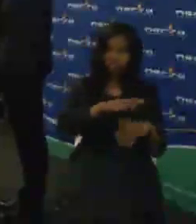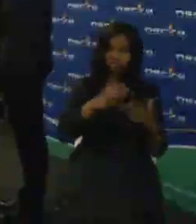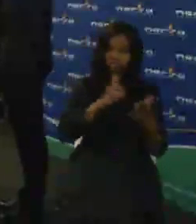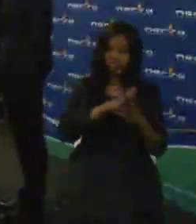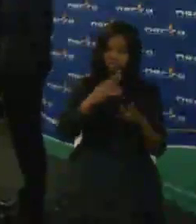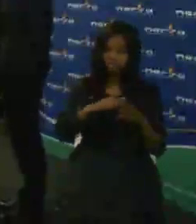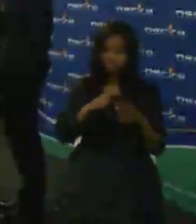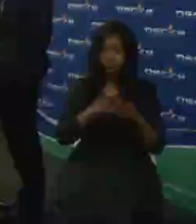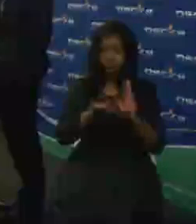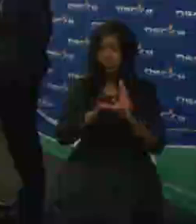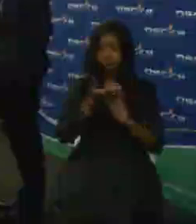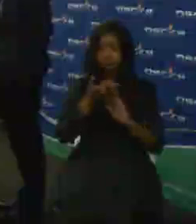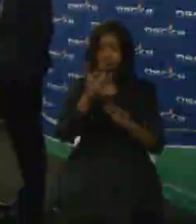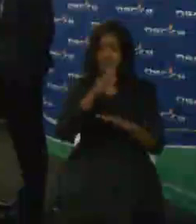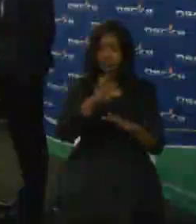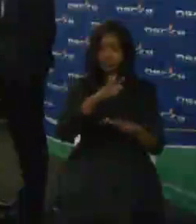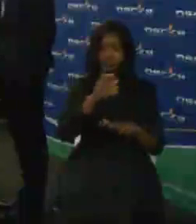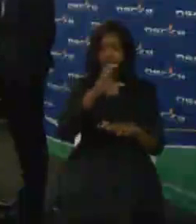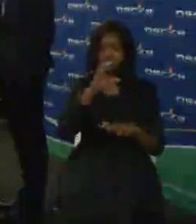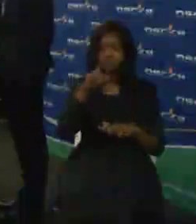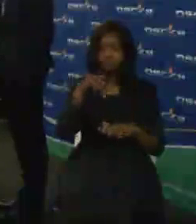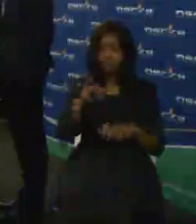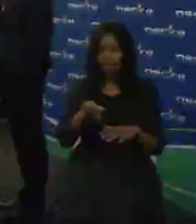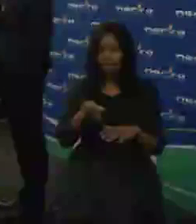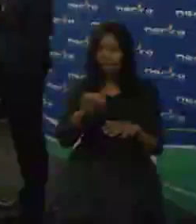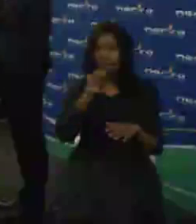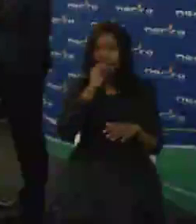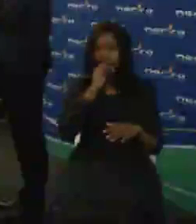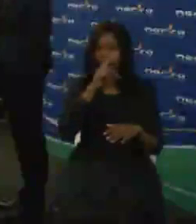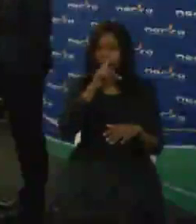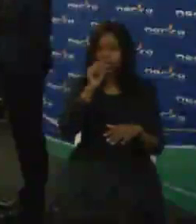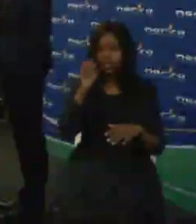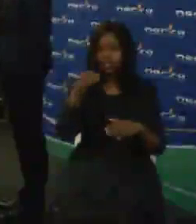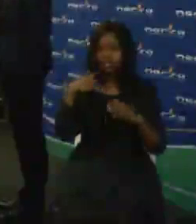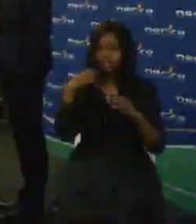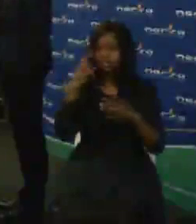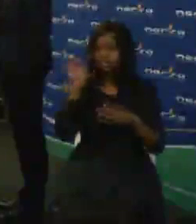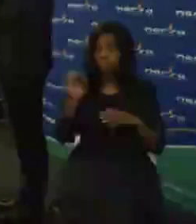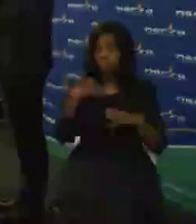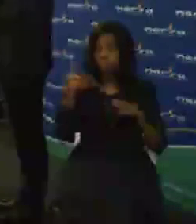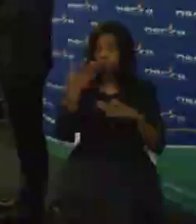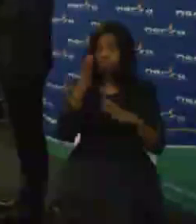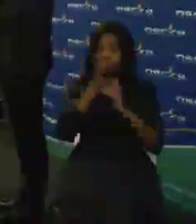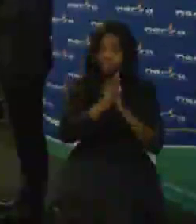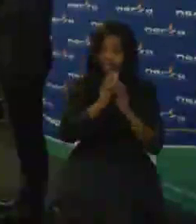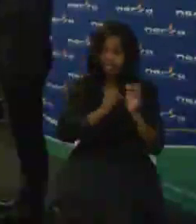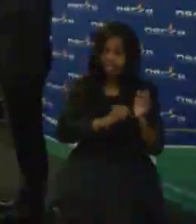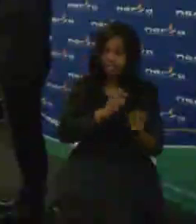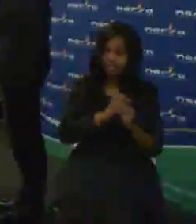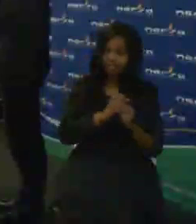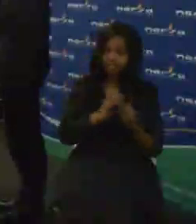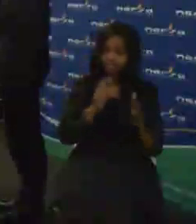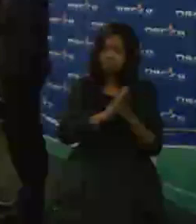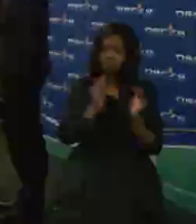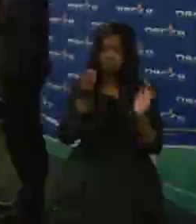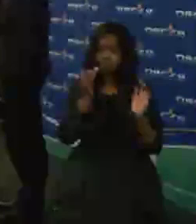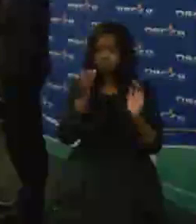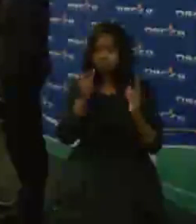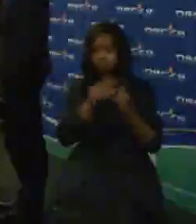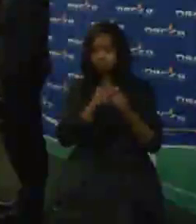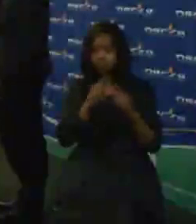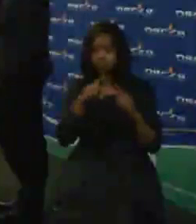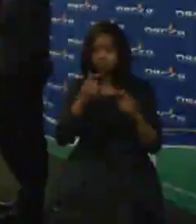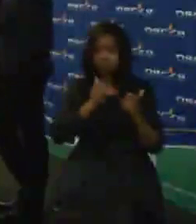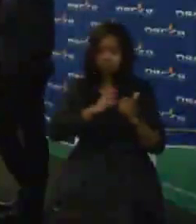and rent have increased at about CPI, meaning 100% over 10 years. In comparison, the